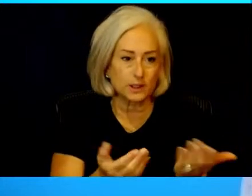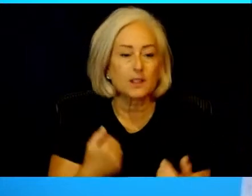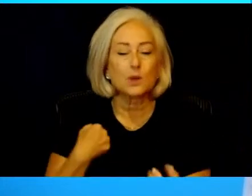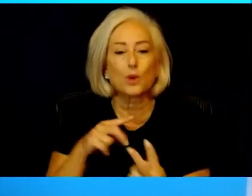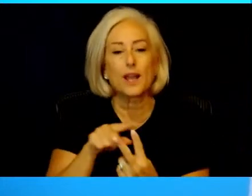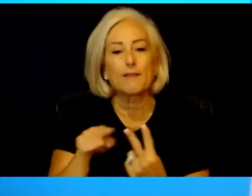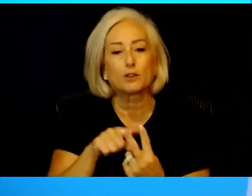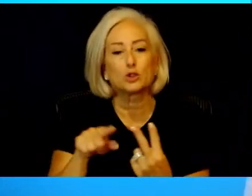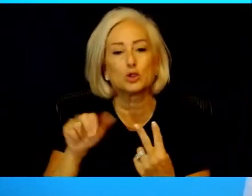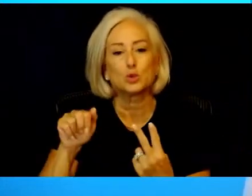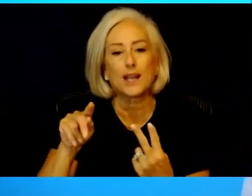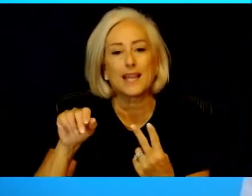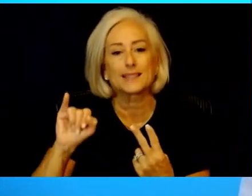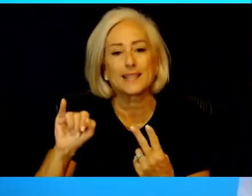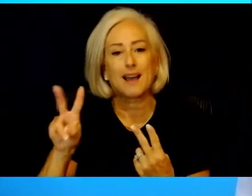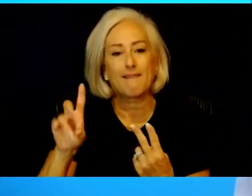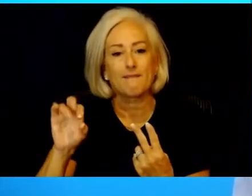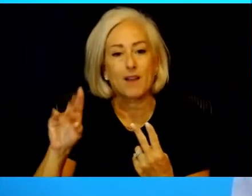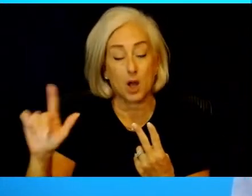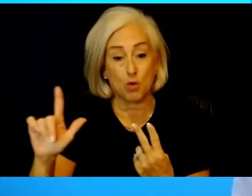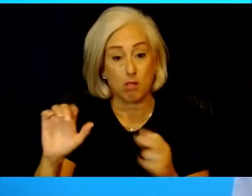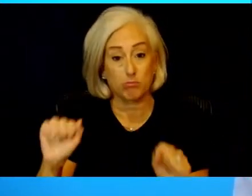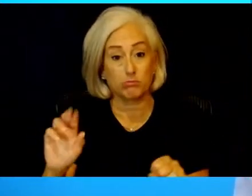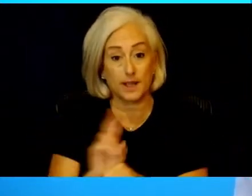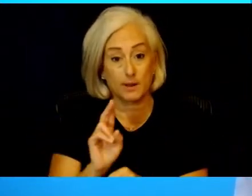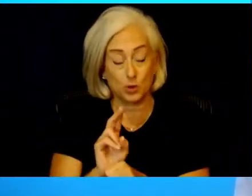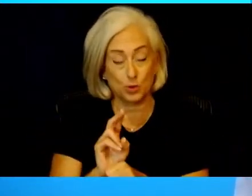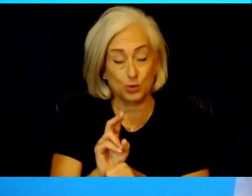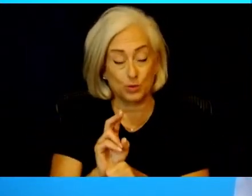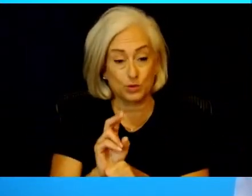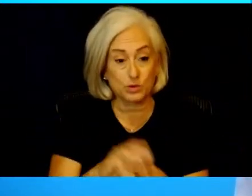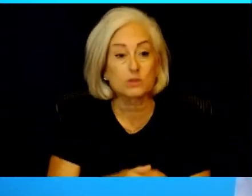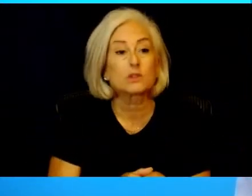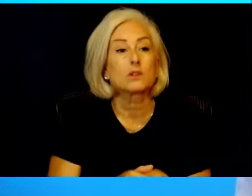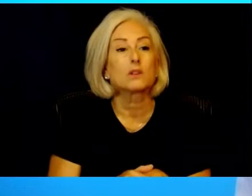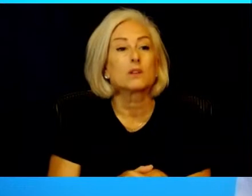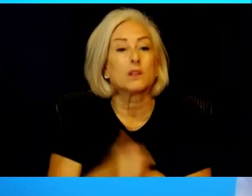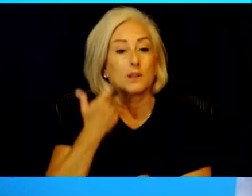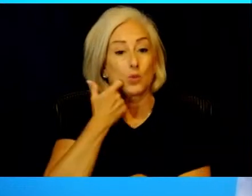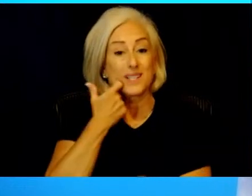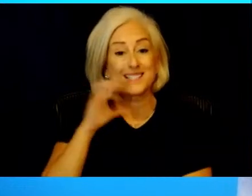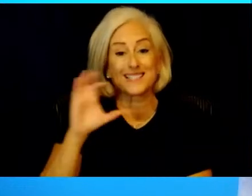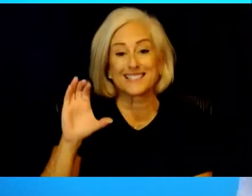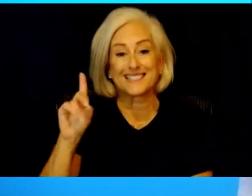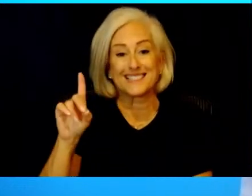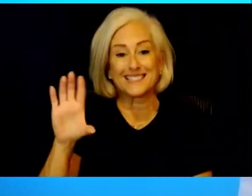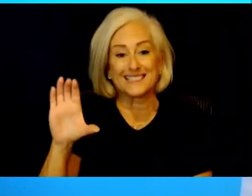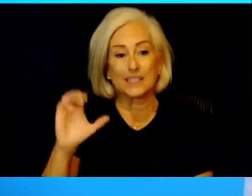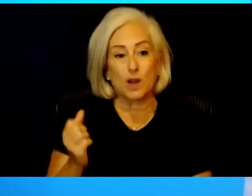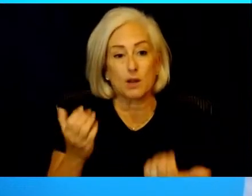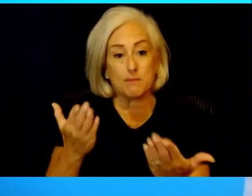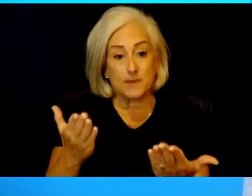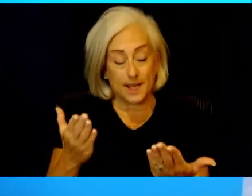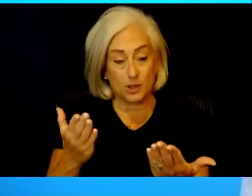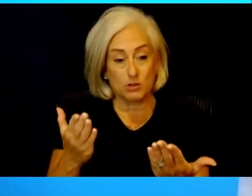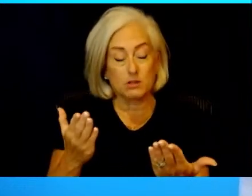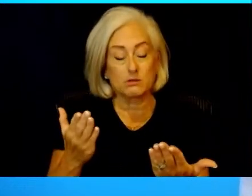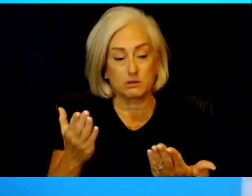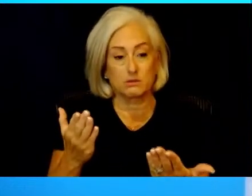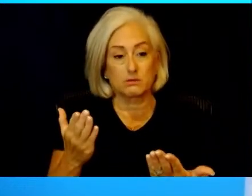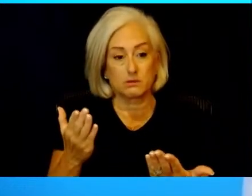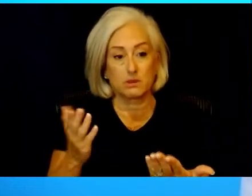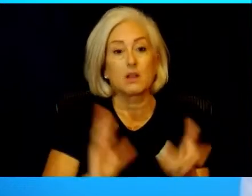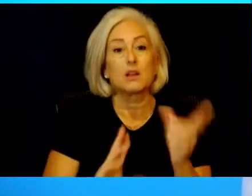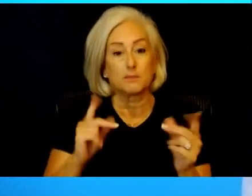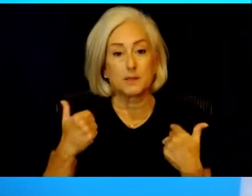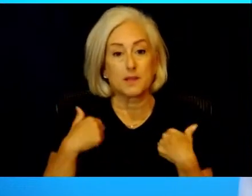antivirals that we can use. The most recent CDC recommendations are that people that do have